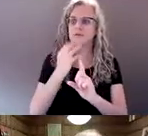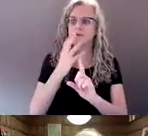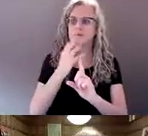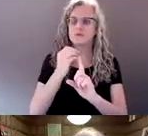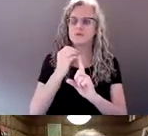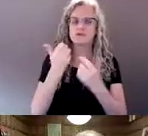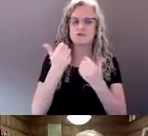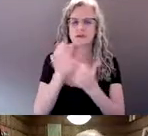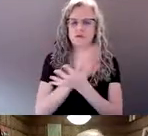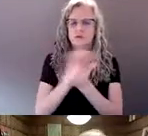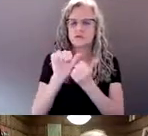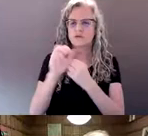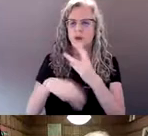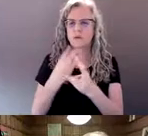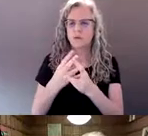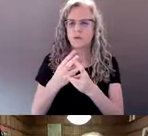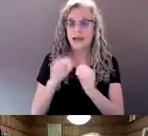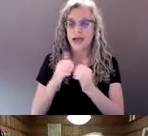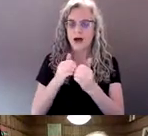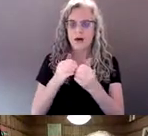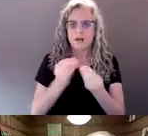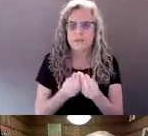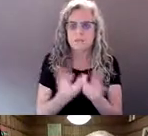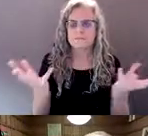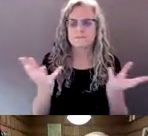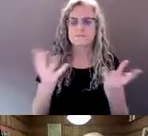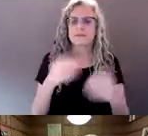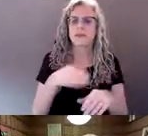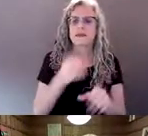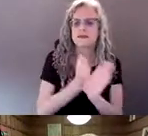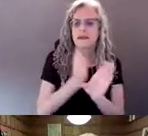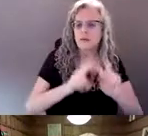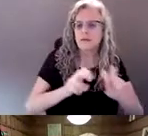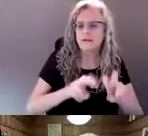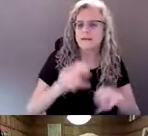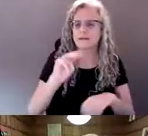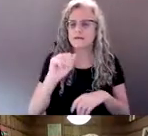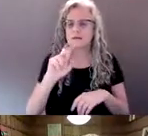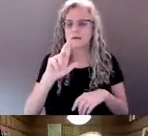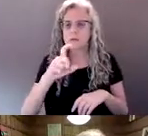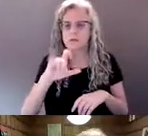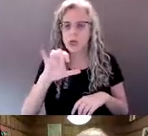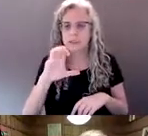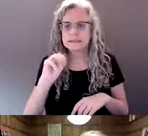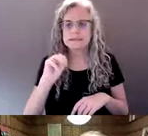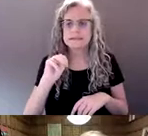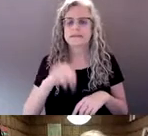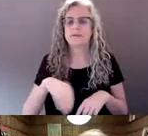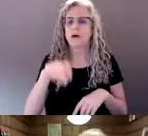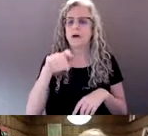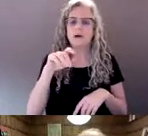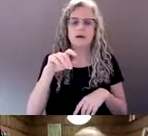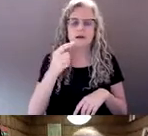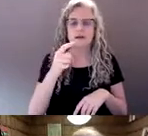psychoanalysis, civil rights, Marxism, immigration, just like Orban,